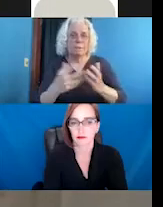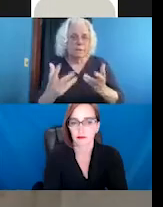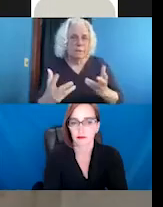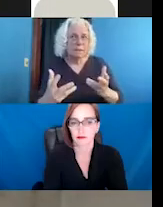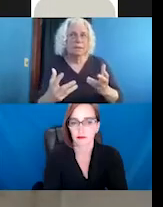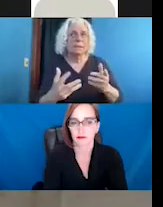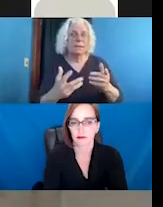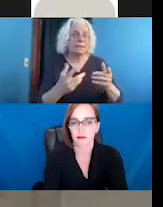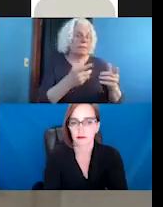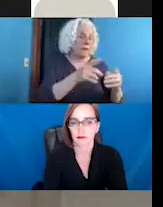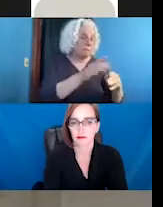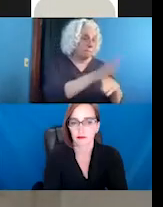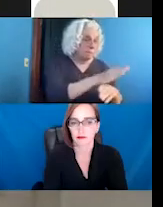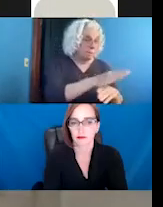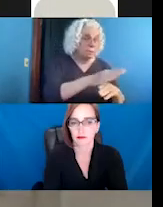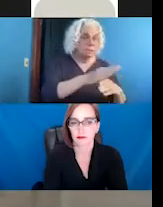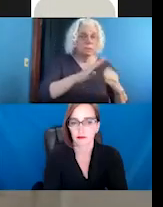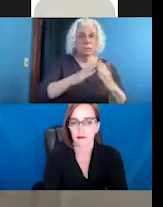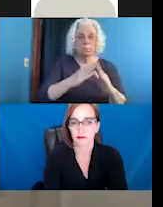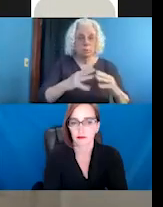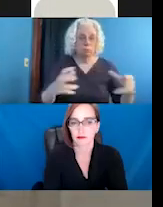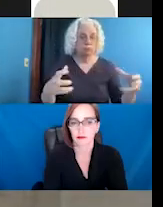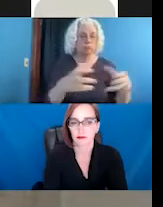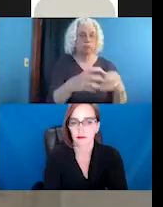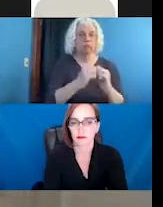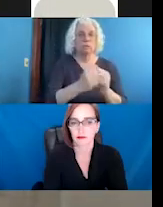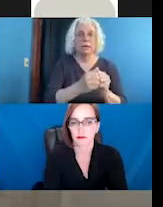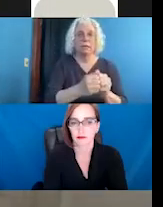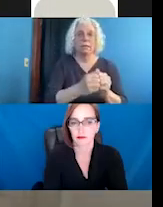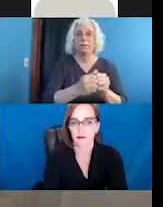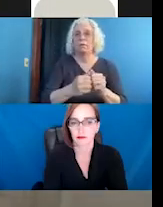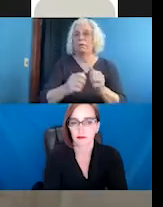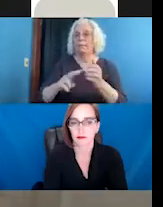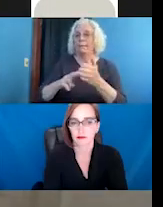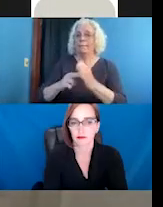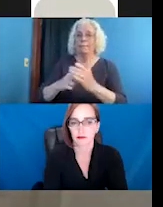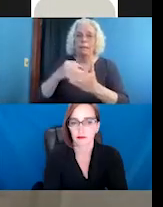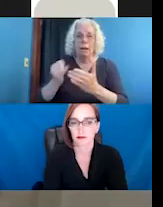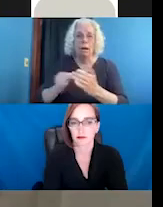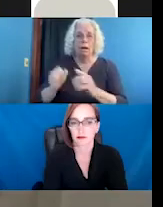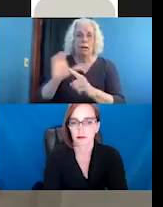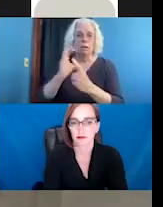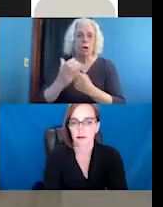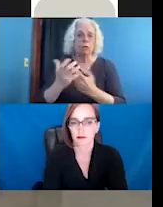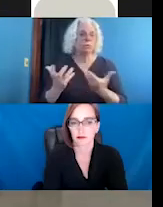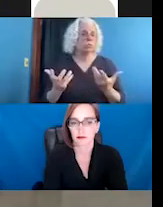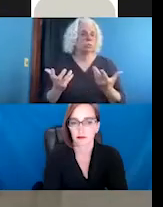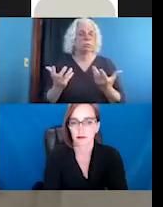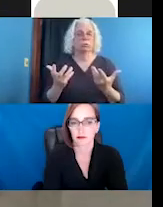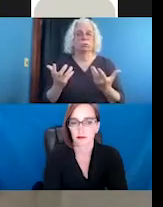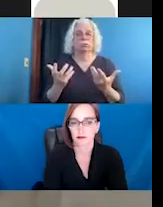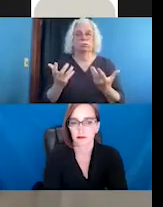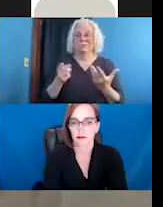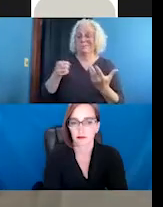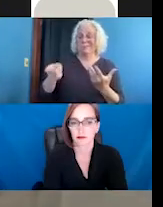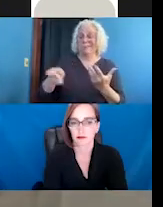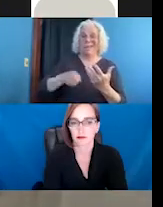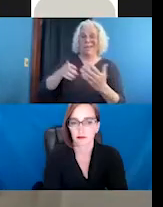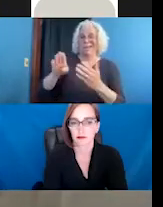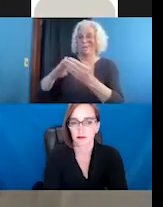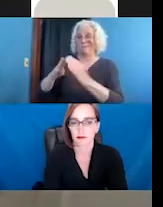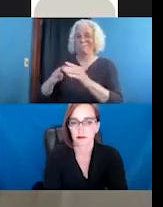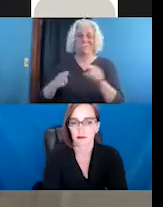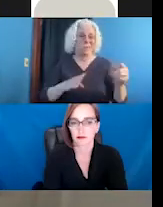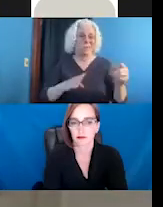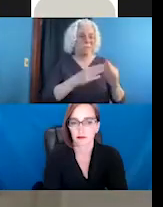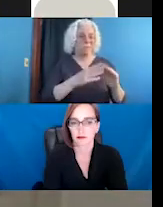together, whether it's even, the arts and culture of a town or a place, and it kind of fit in with that cultural specific solution bucket at the top.